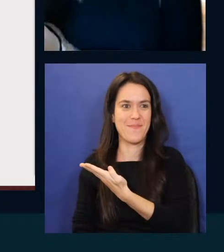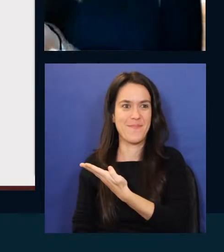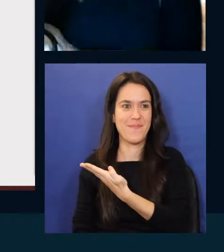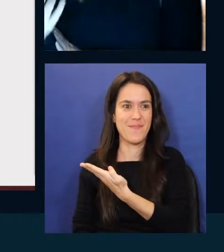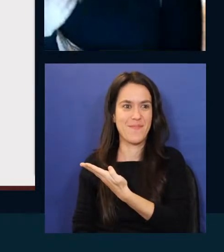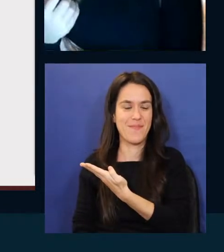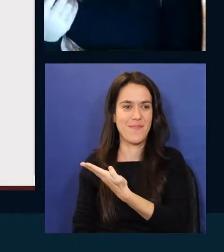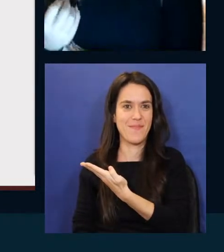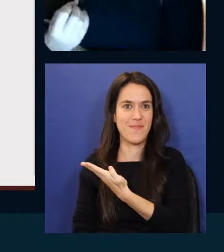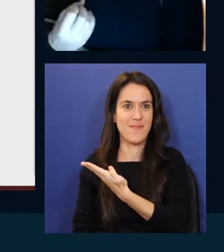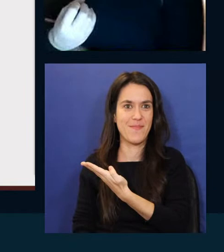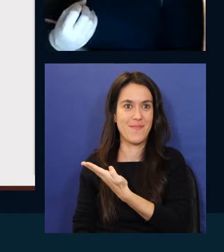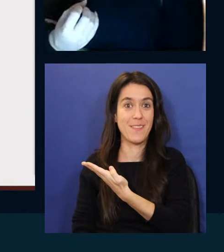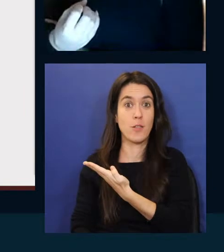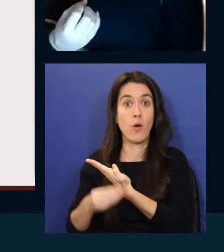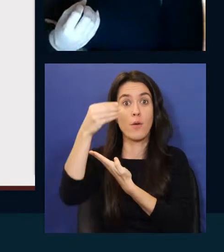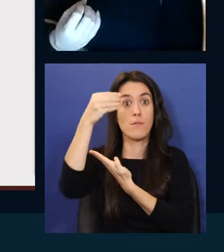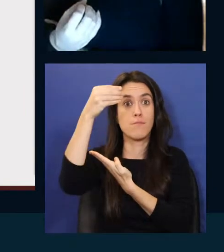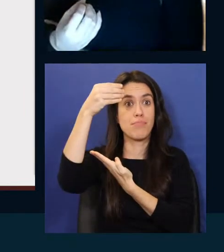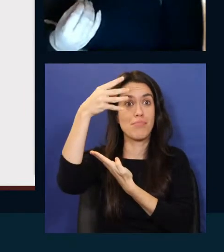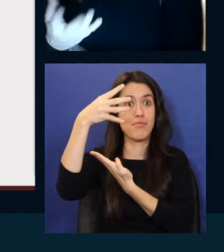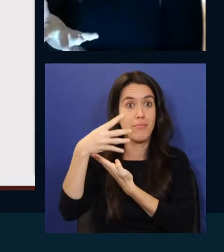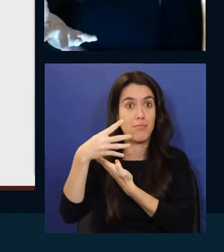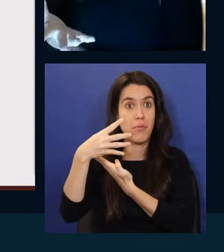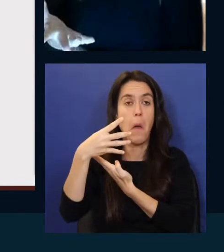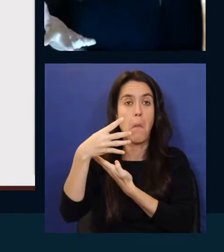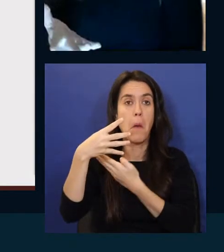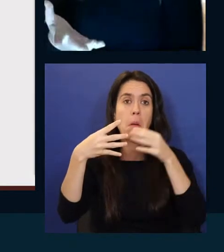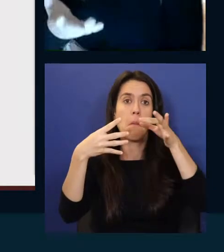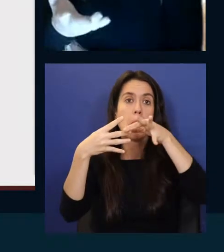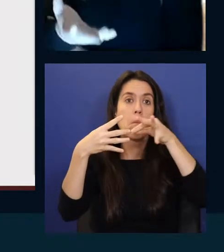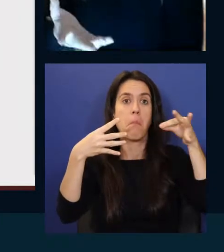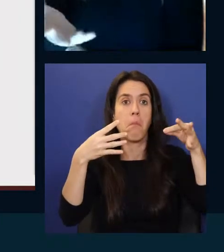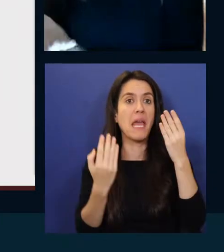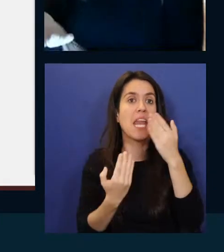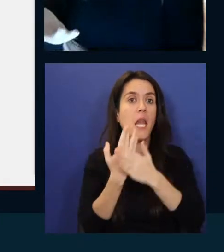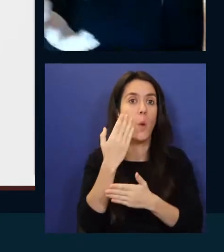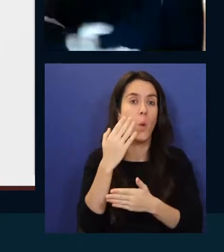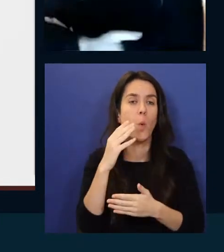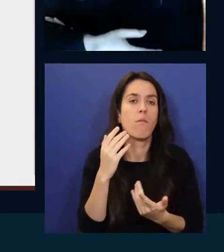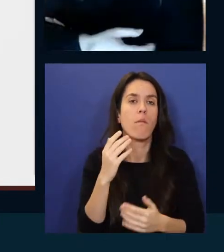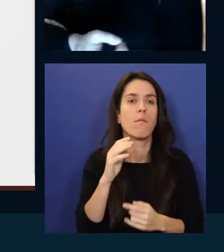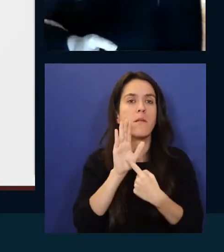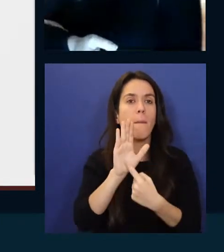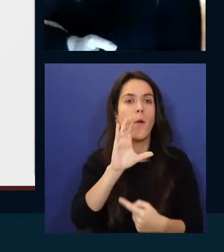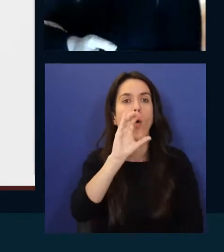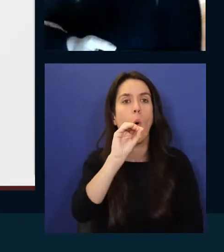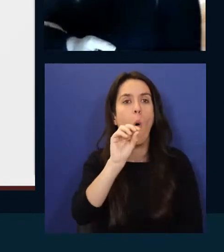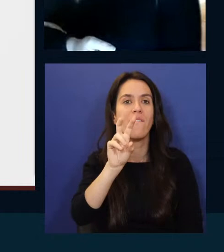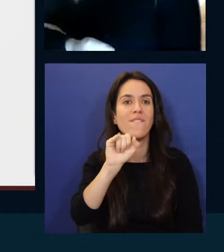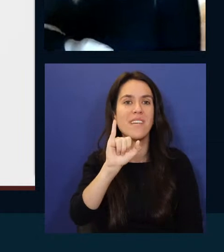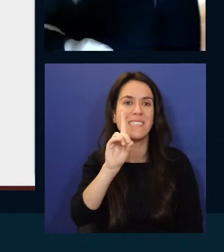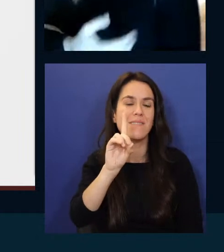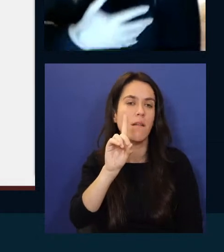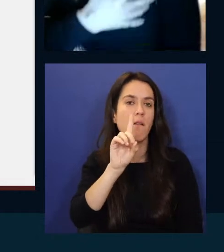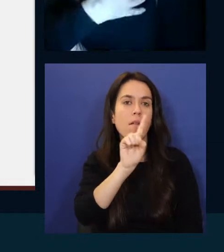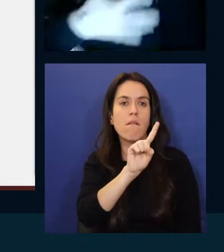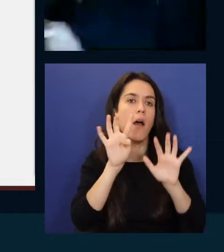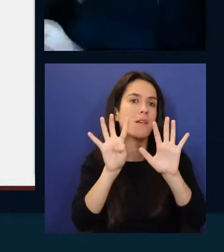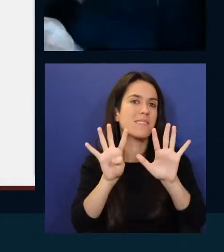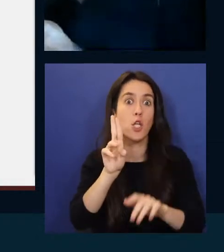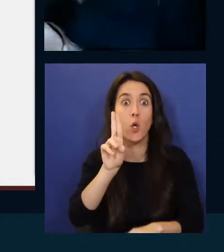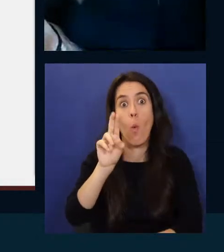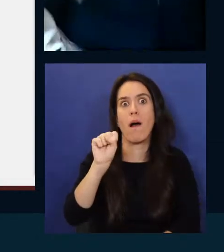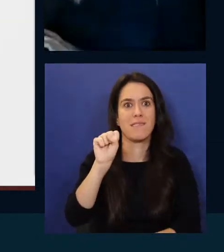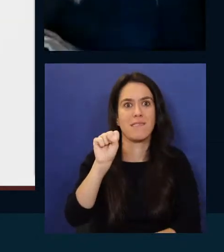go in and fetch a new application. So for instance, the COVID-19 US application that is